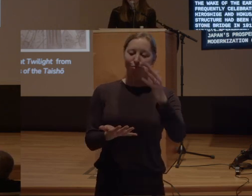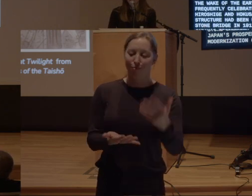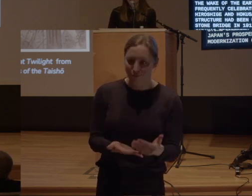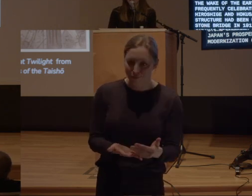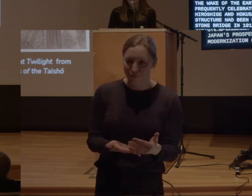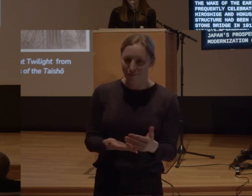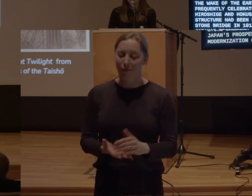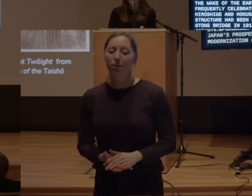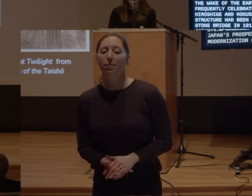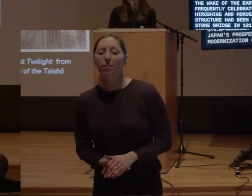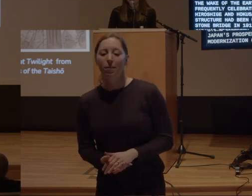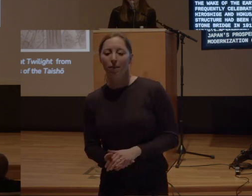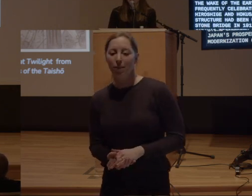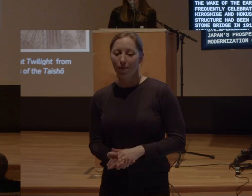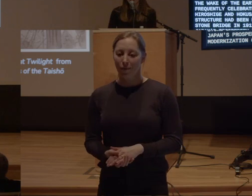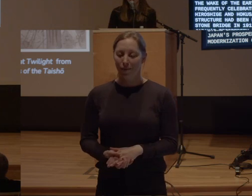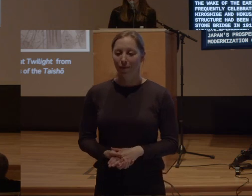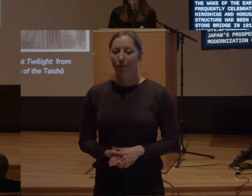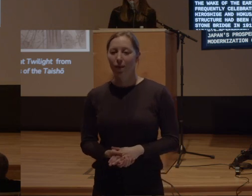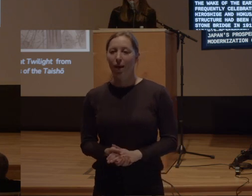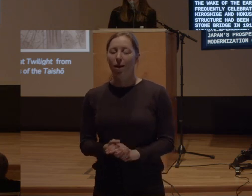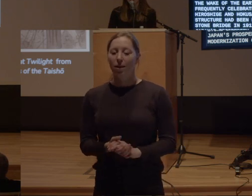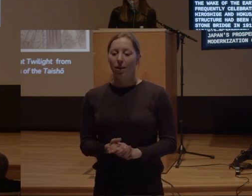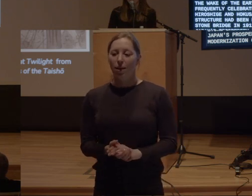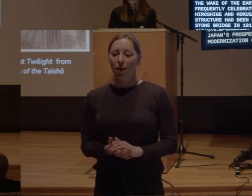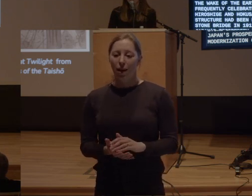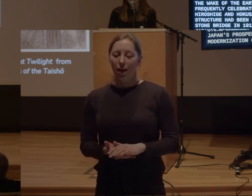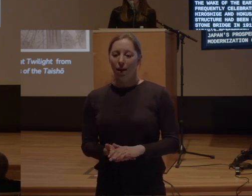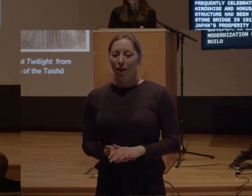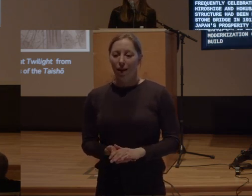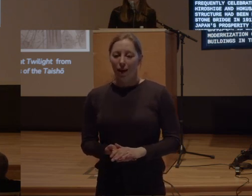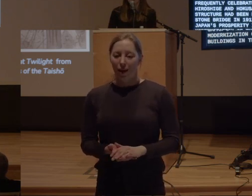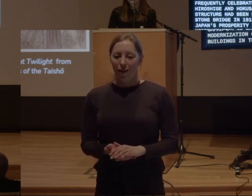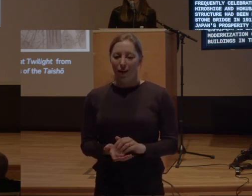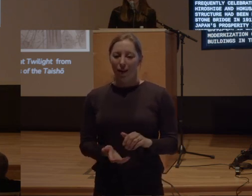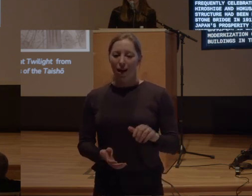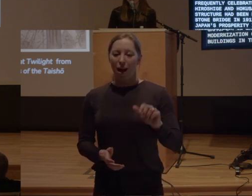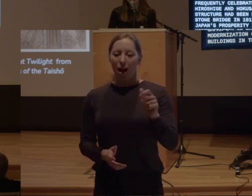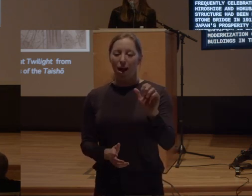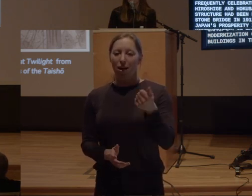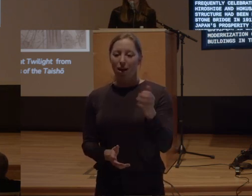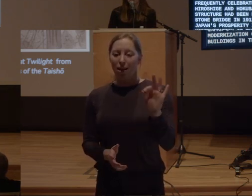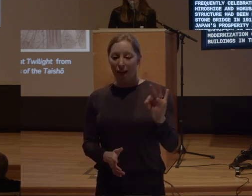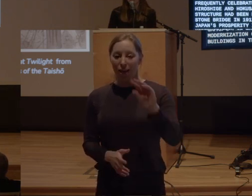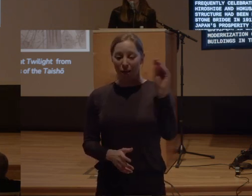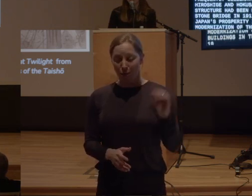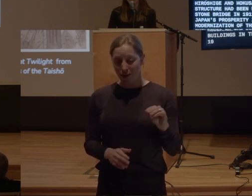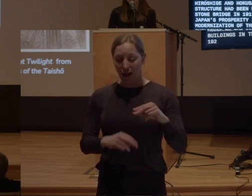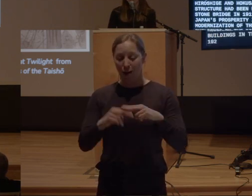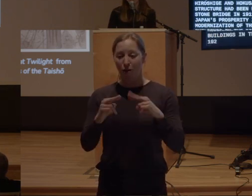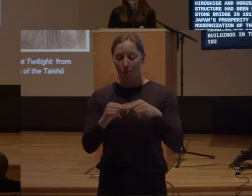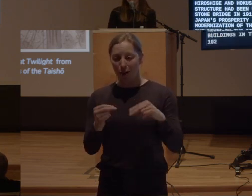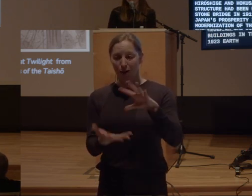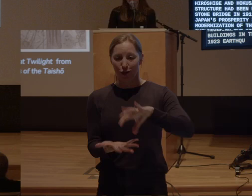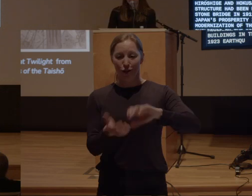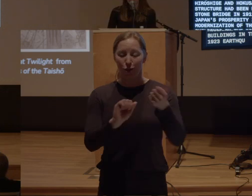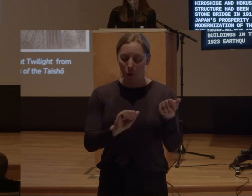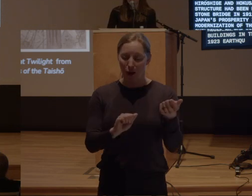around Nihonbashi, however, over 90% of the buildings in the district were destroyed by the 1923